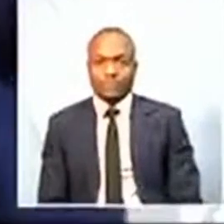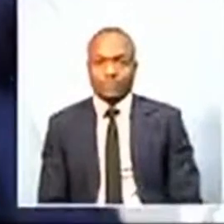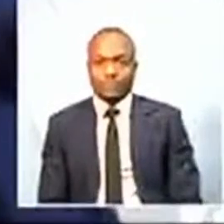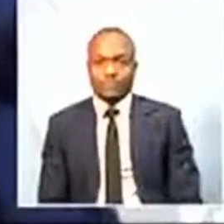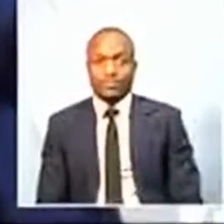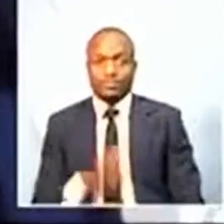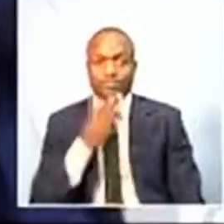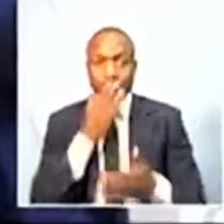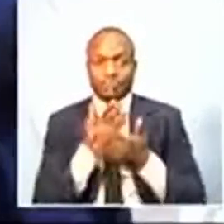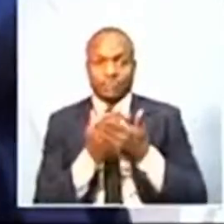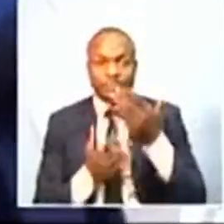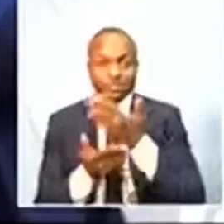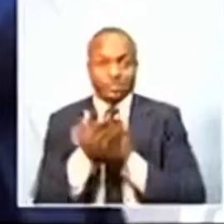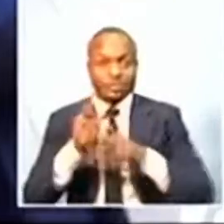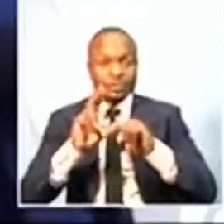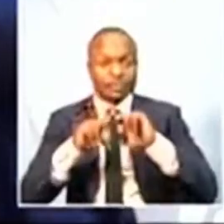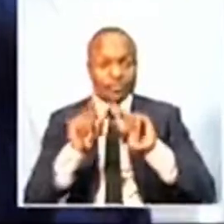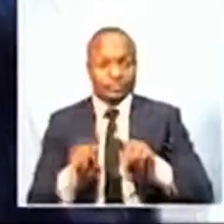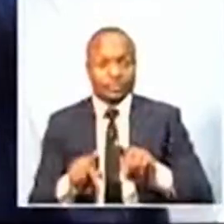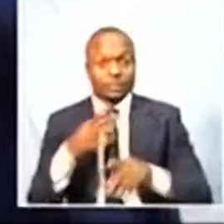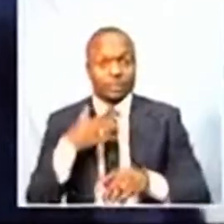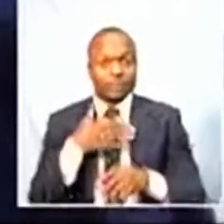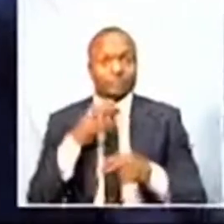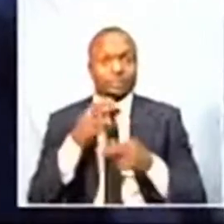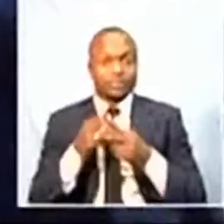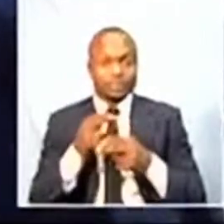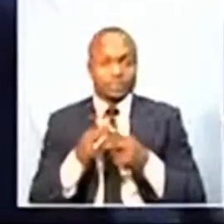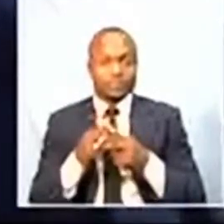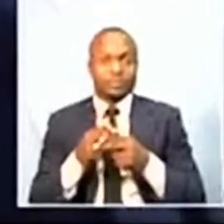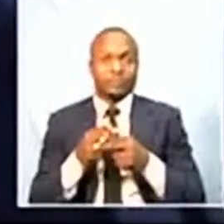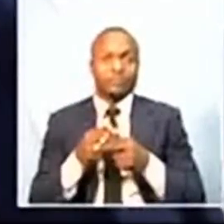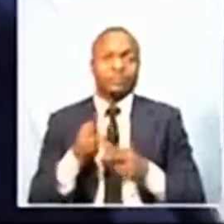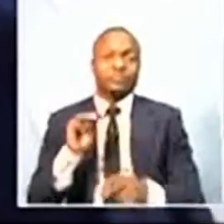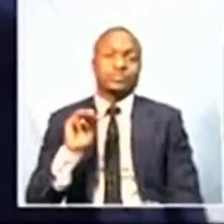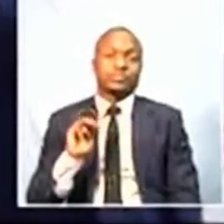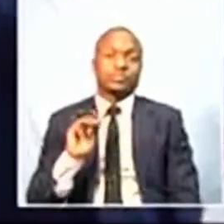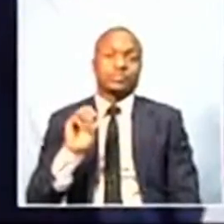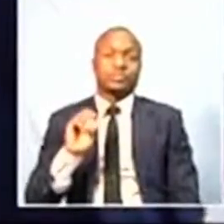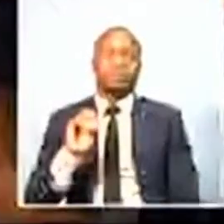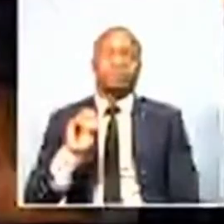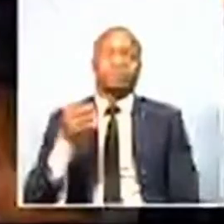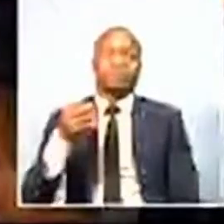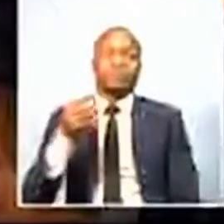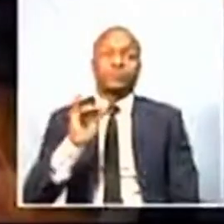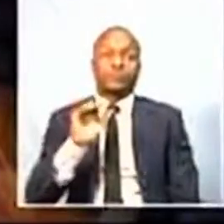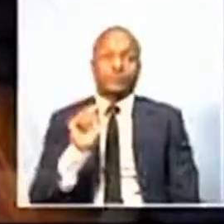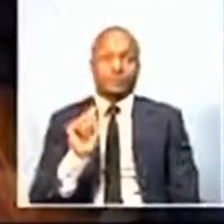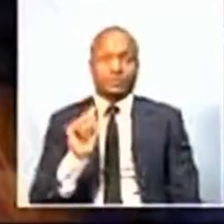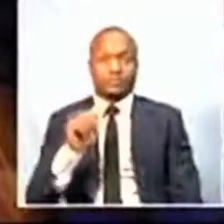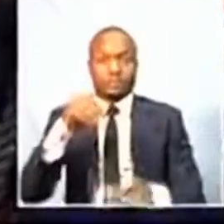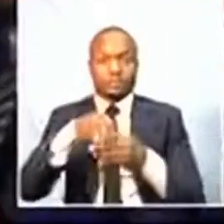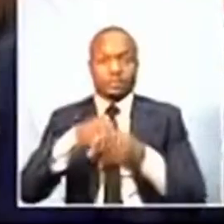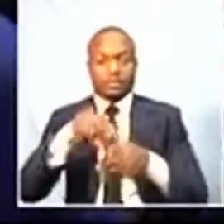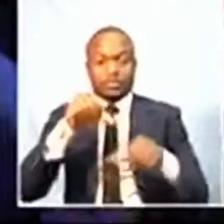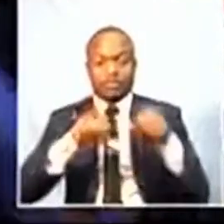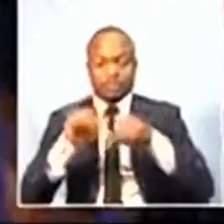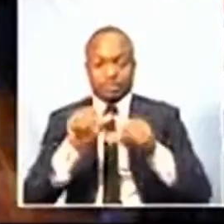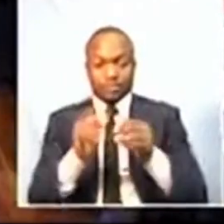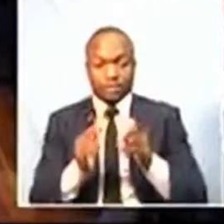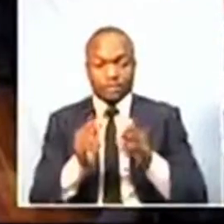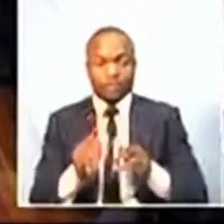Good morning, Chair. Good morning, everyone. My name is Mofia Choshi. I'm the Internal Auditor. Thank you.